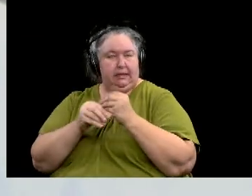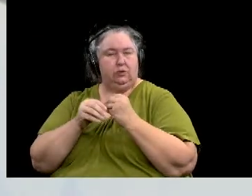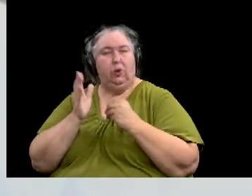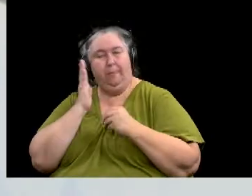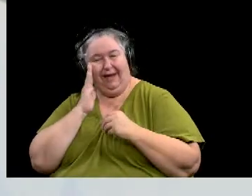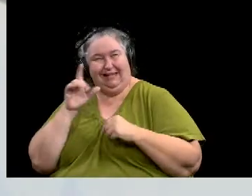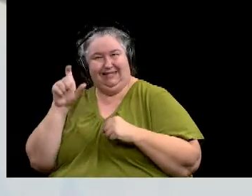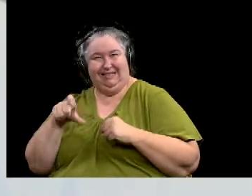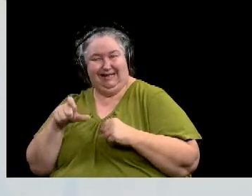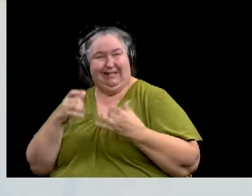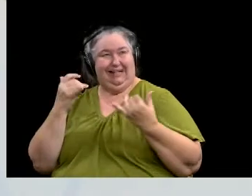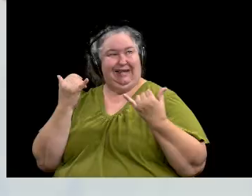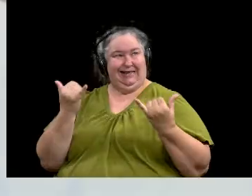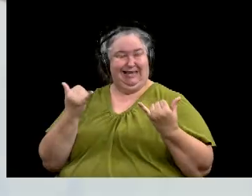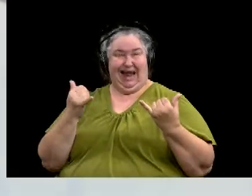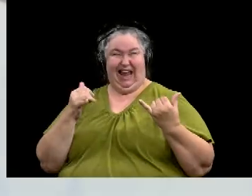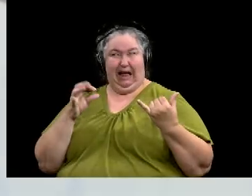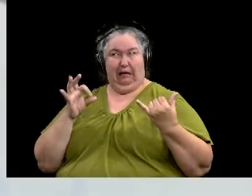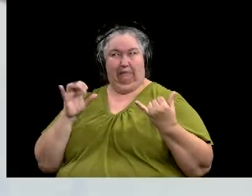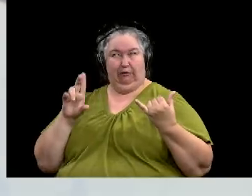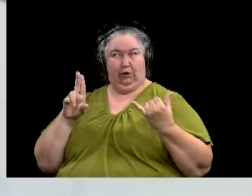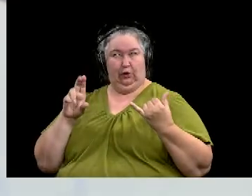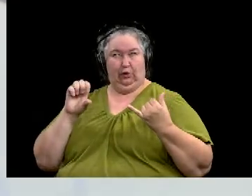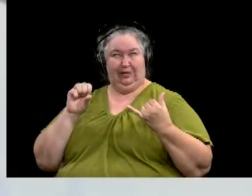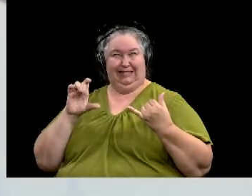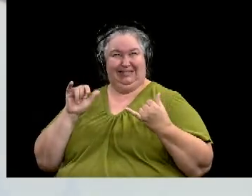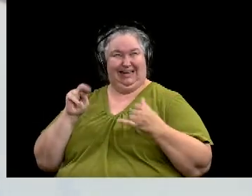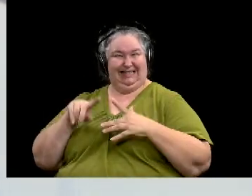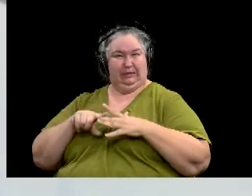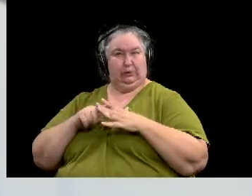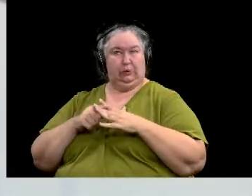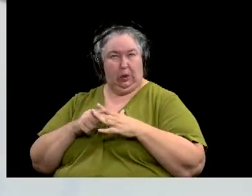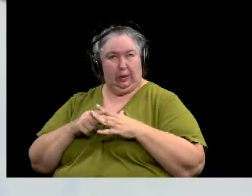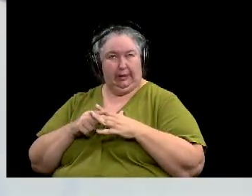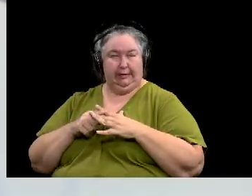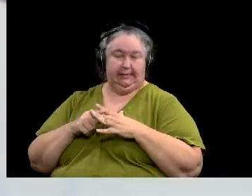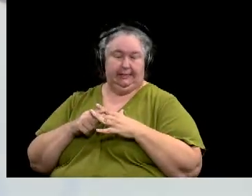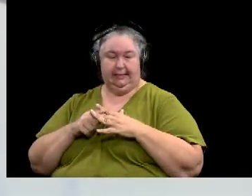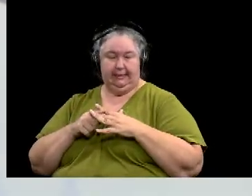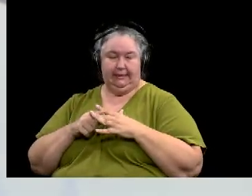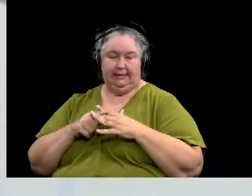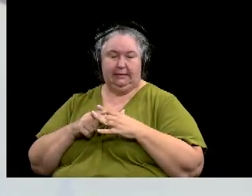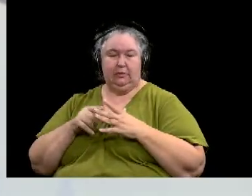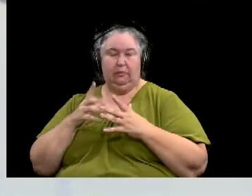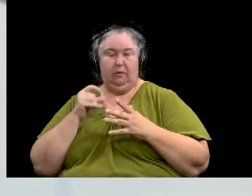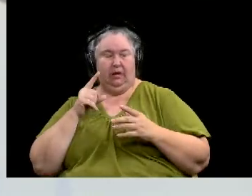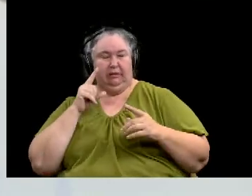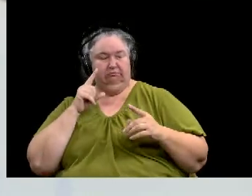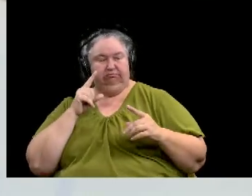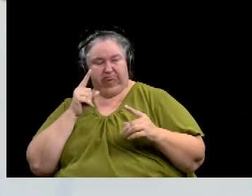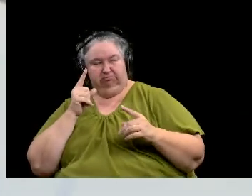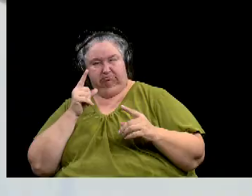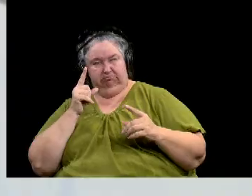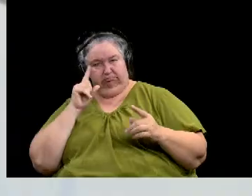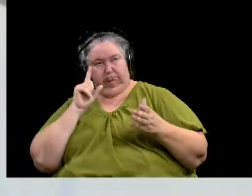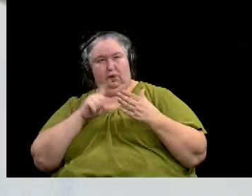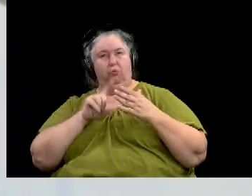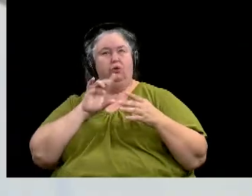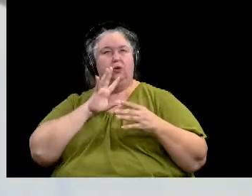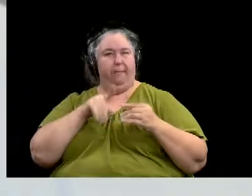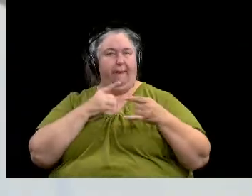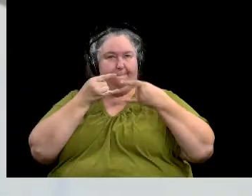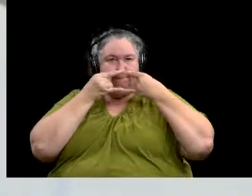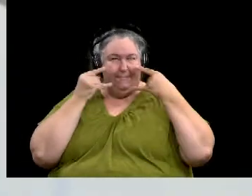It's worth pointing out that as we talk about masking and the imperative of masking to help